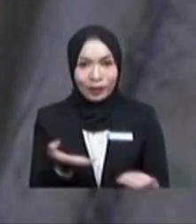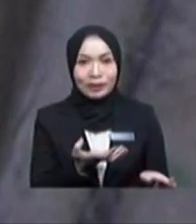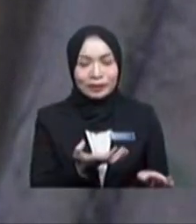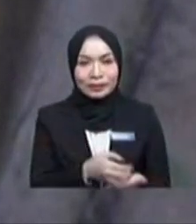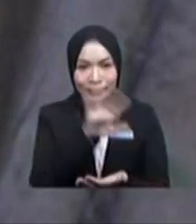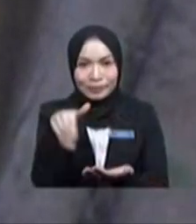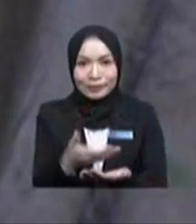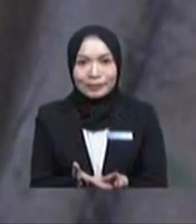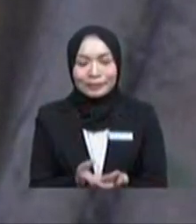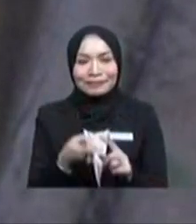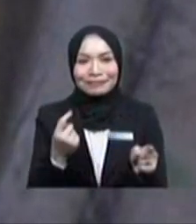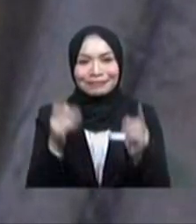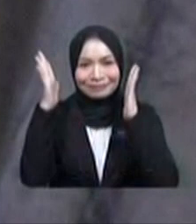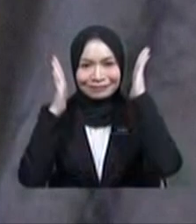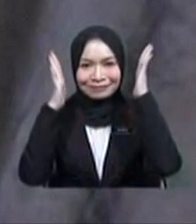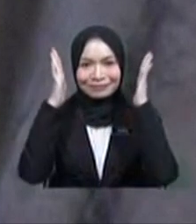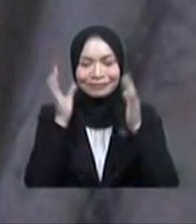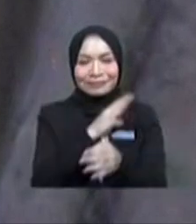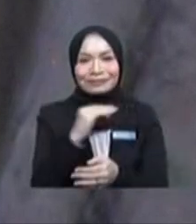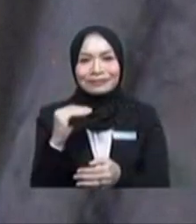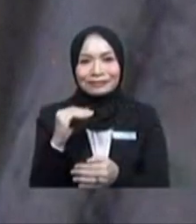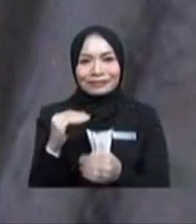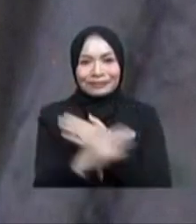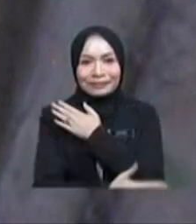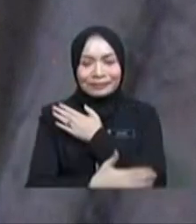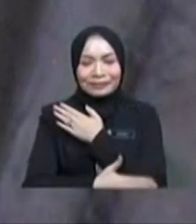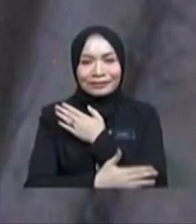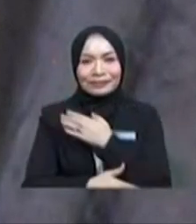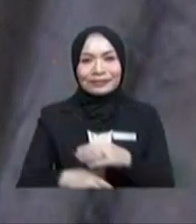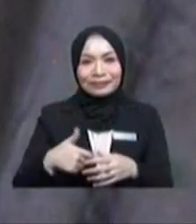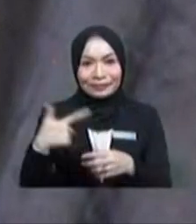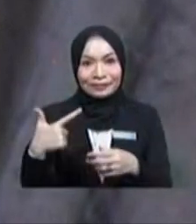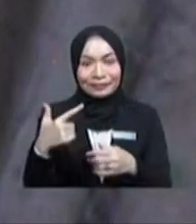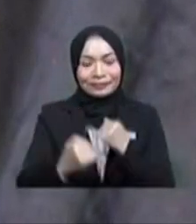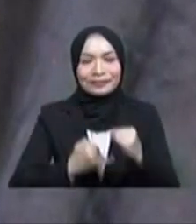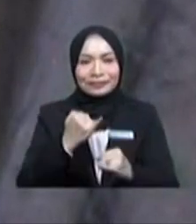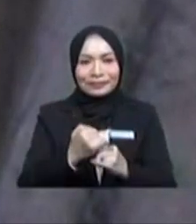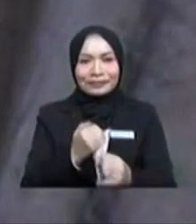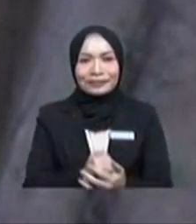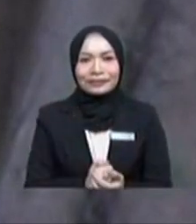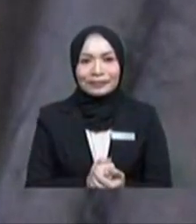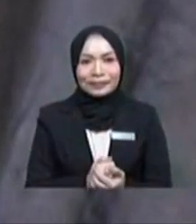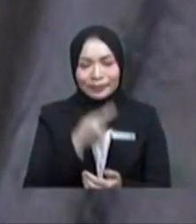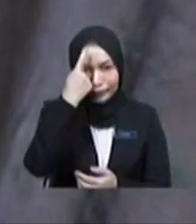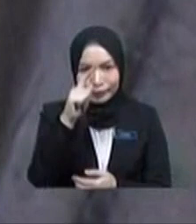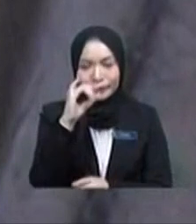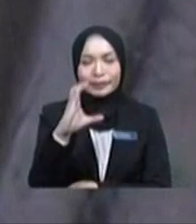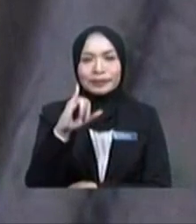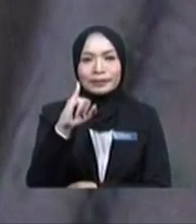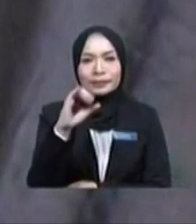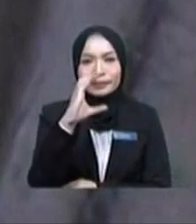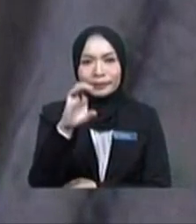participants from Malaysia and countries around the world to the official launch of the second International